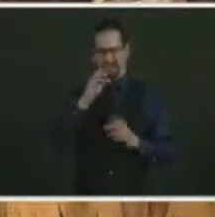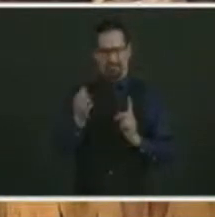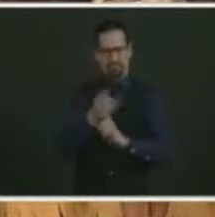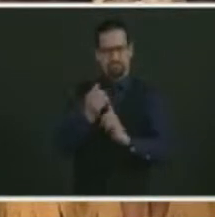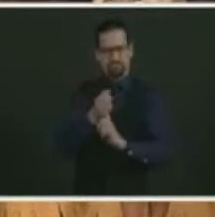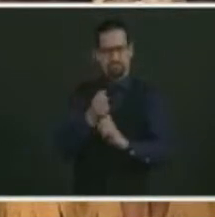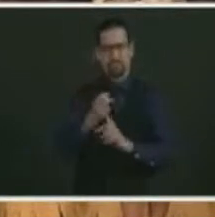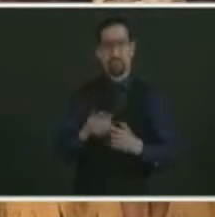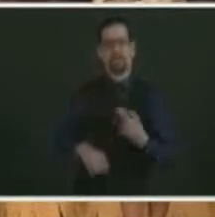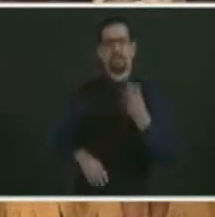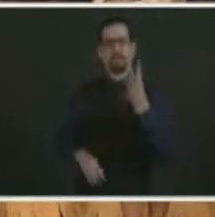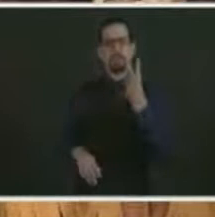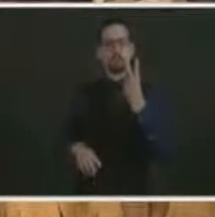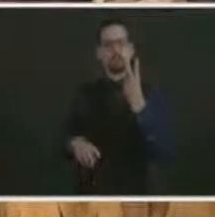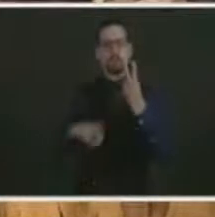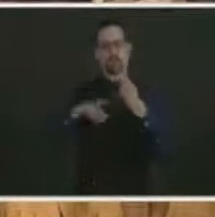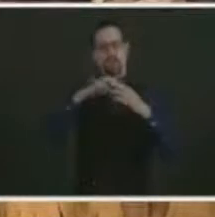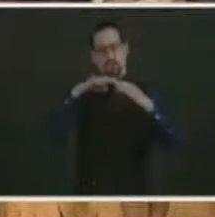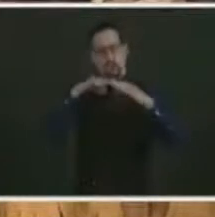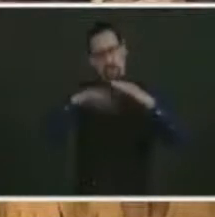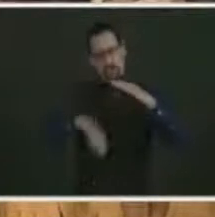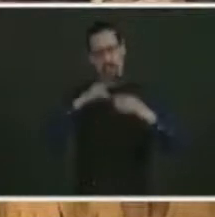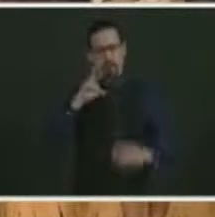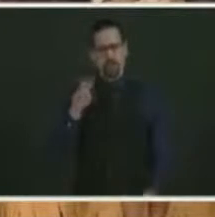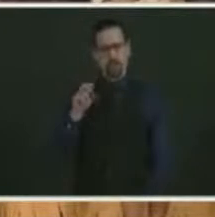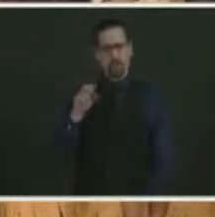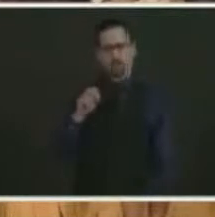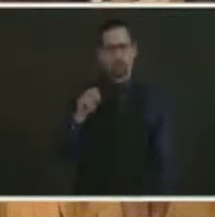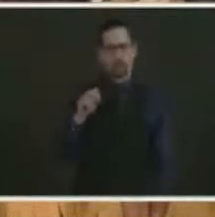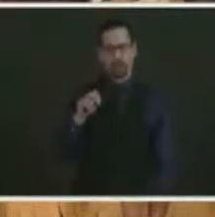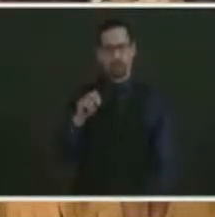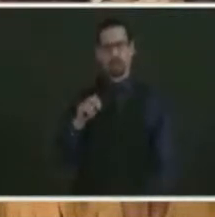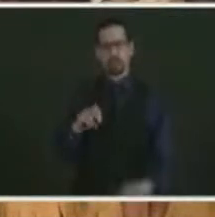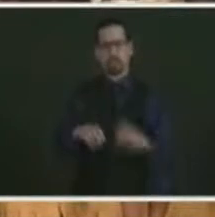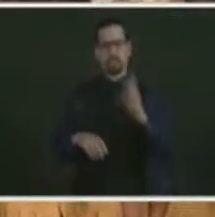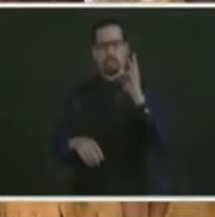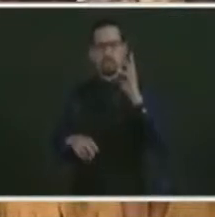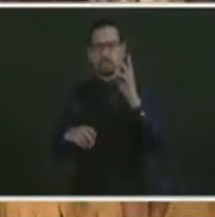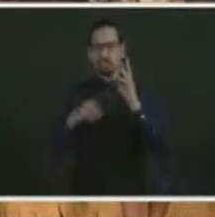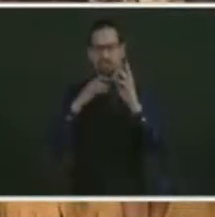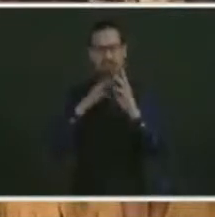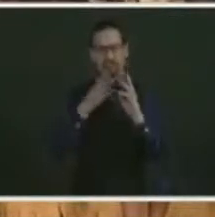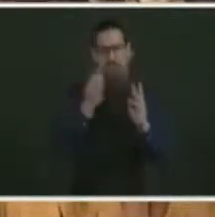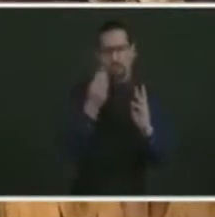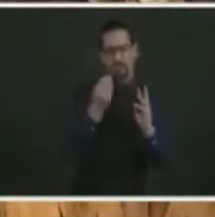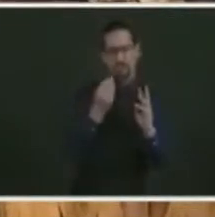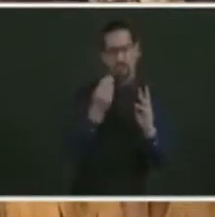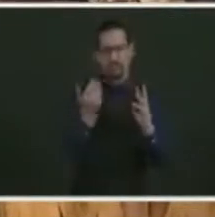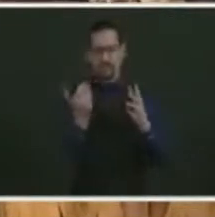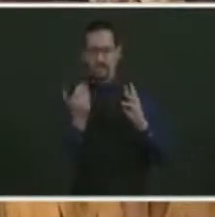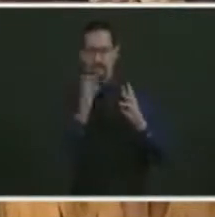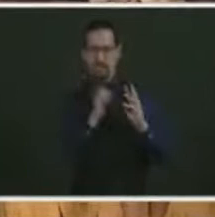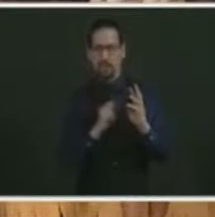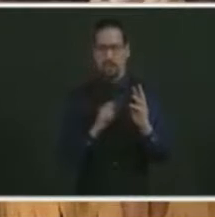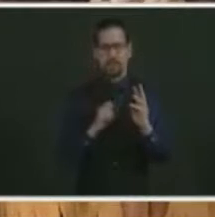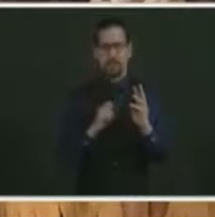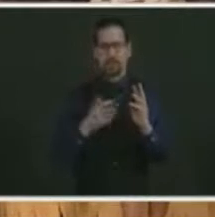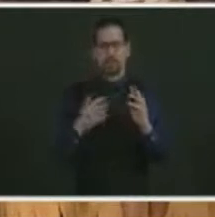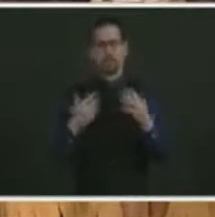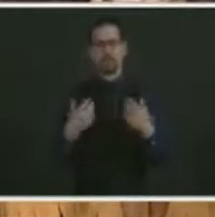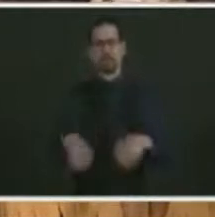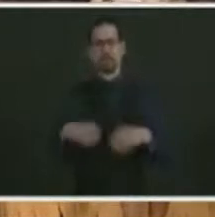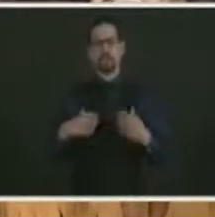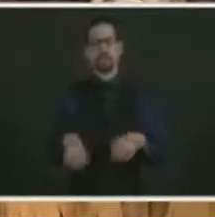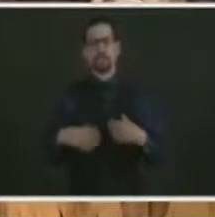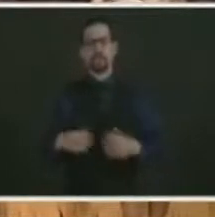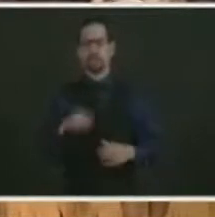were under 30 years of age. 6 of them were juveniles as young as 14 or 15. And that doesn't look to me